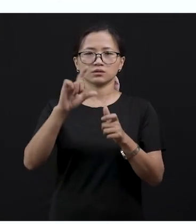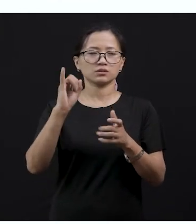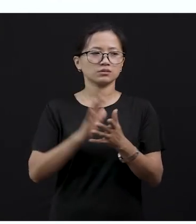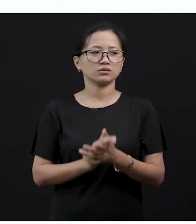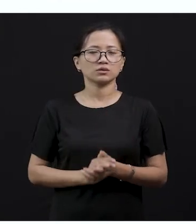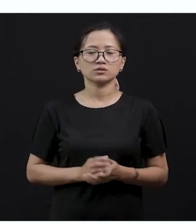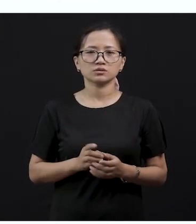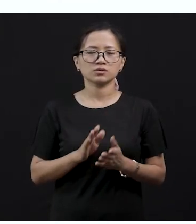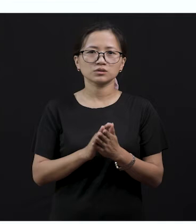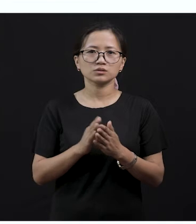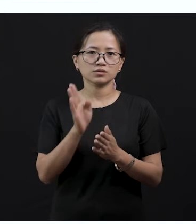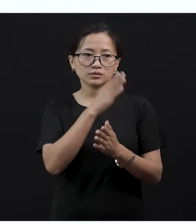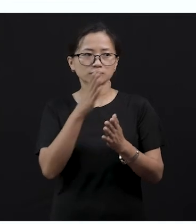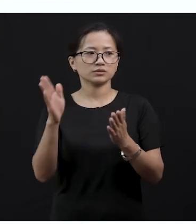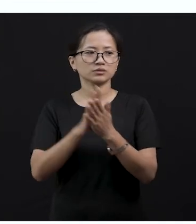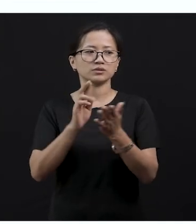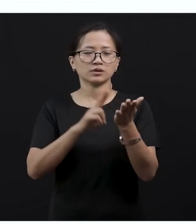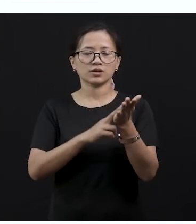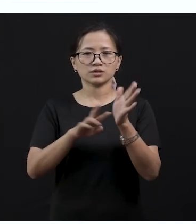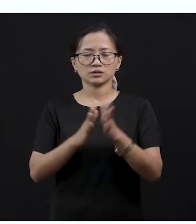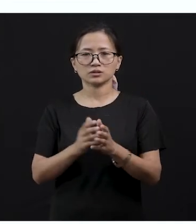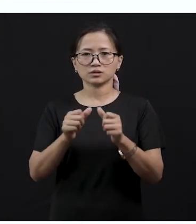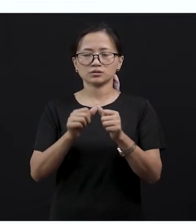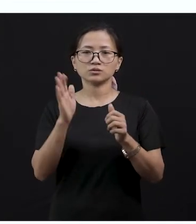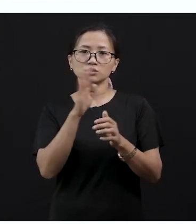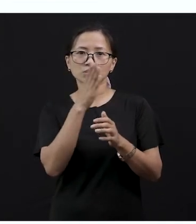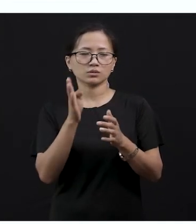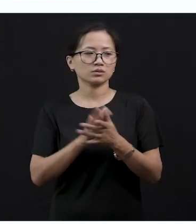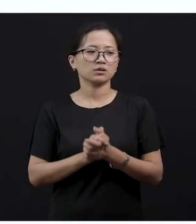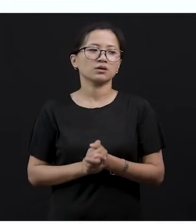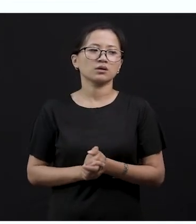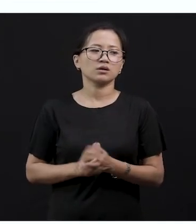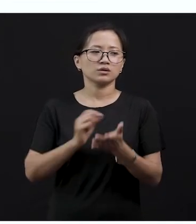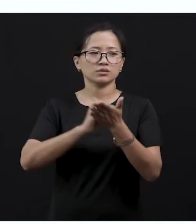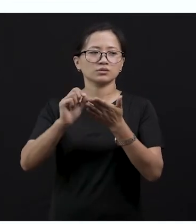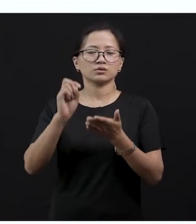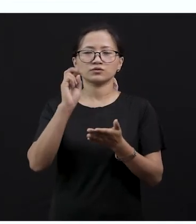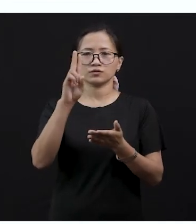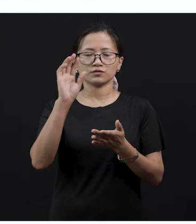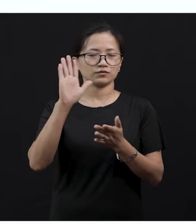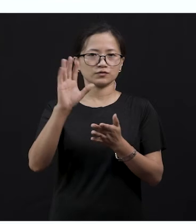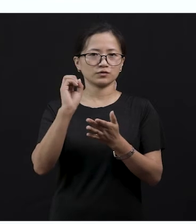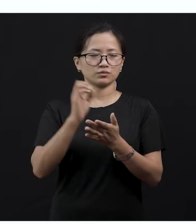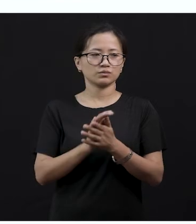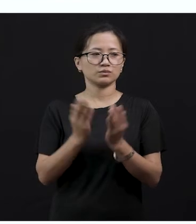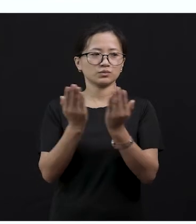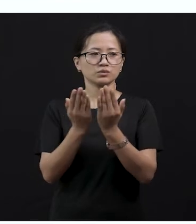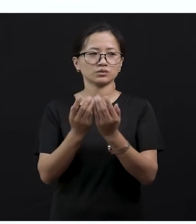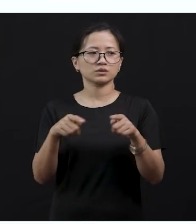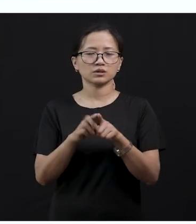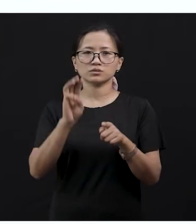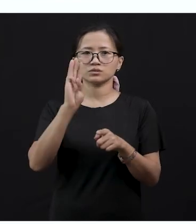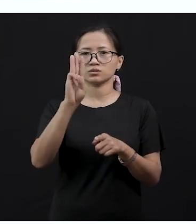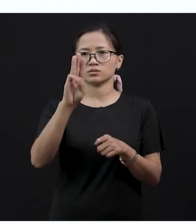national anthem. He wrote about 50 books and 2,000 poems, and he founded the